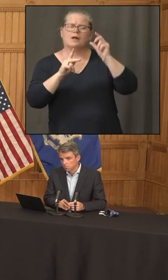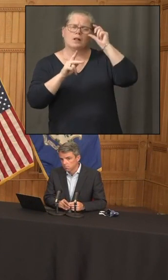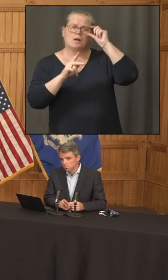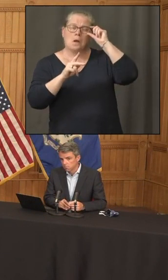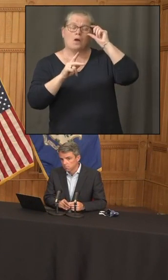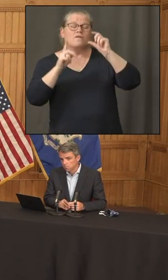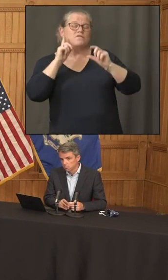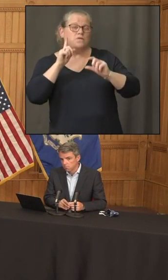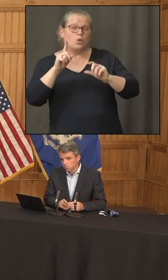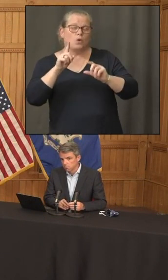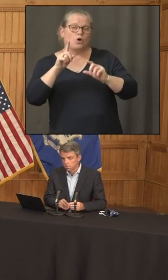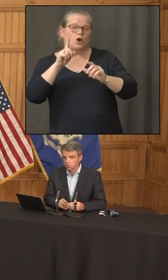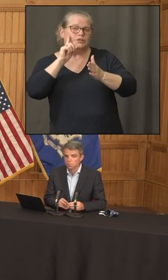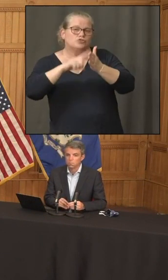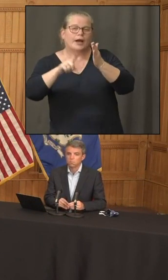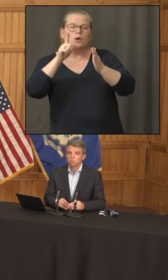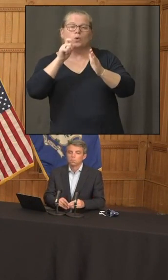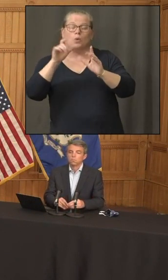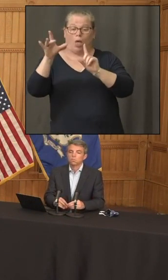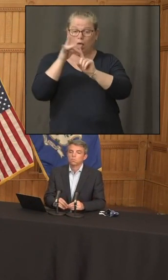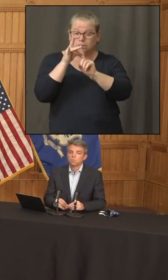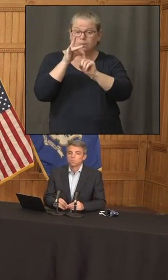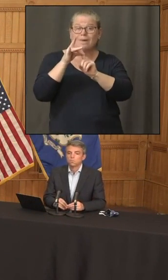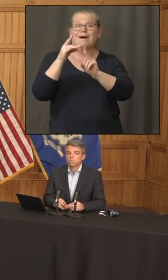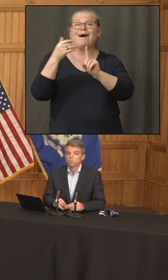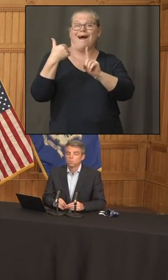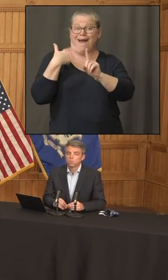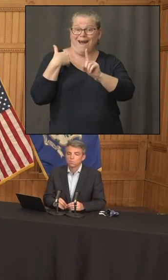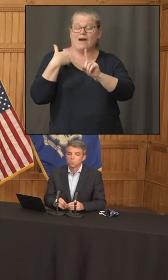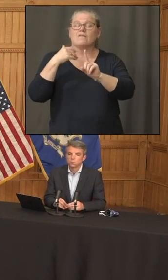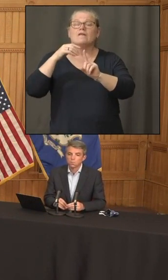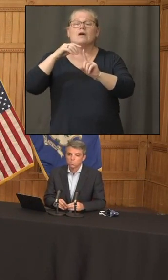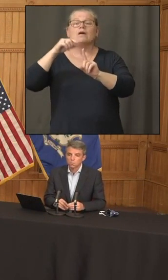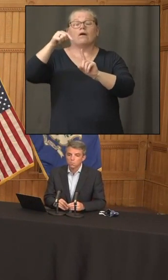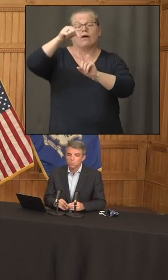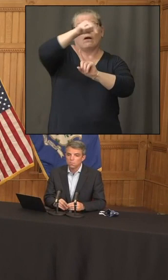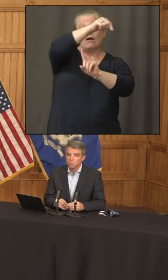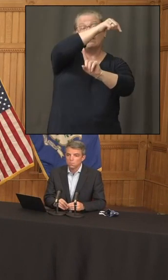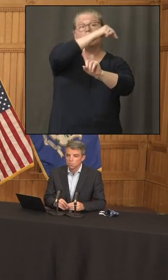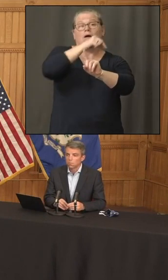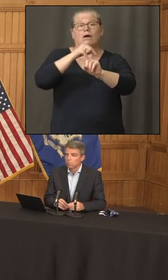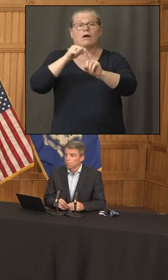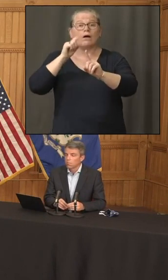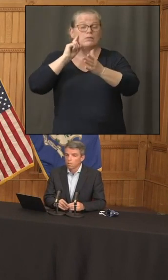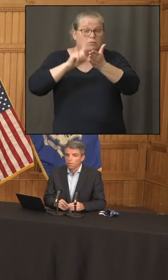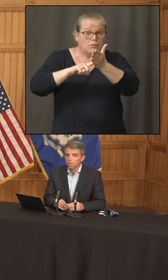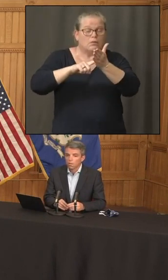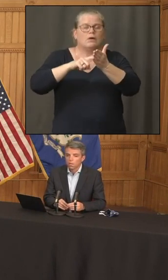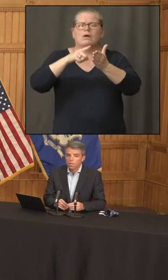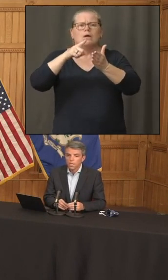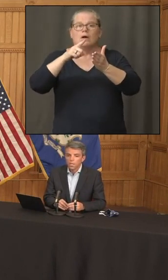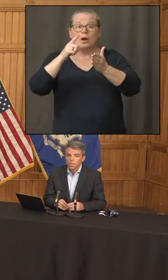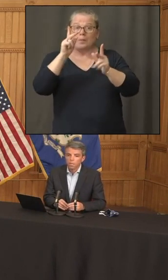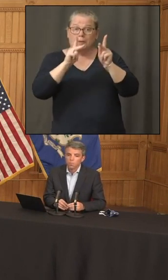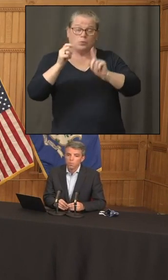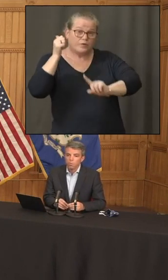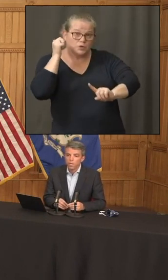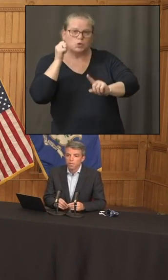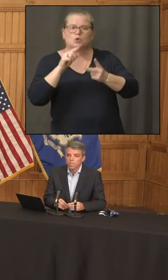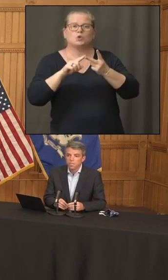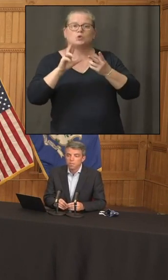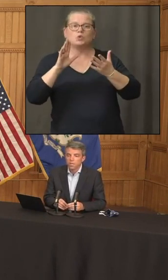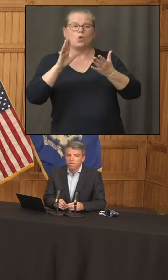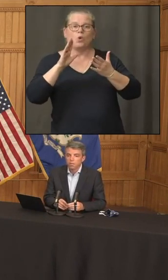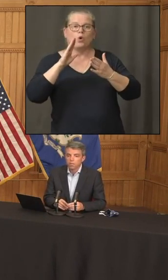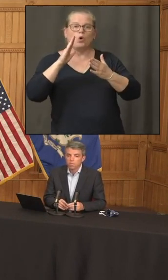a few days ago about people just refusing to take part. Are we seeing that here? Yeah. What are you seeing there, Josh? Yeah, we